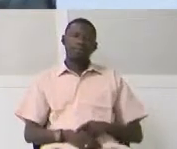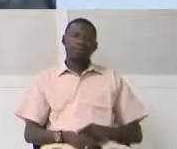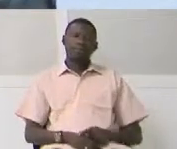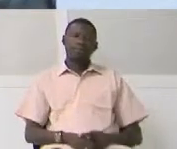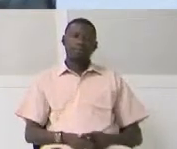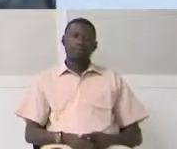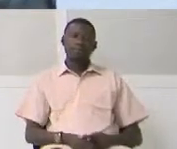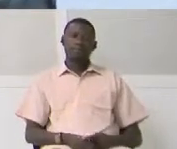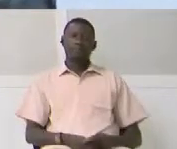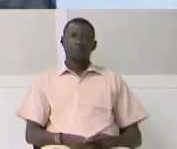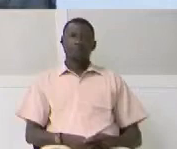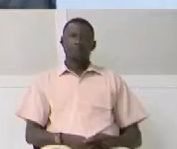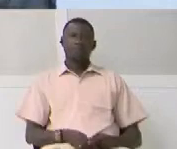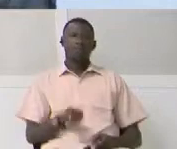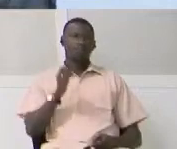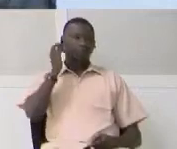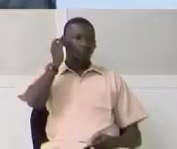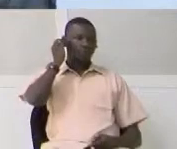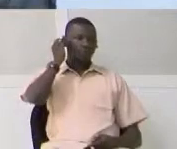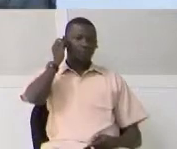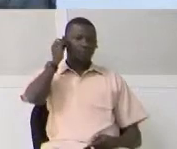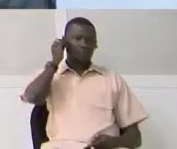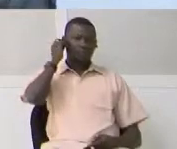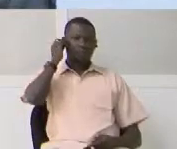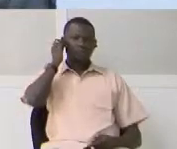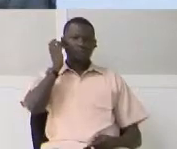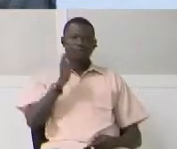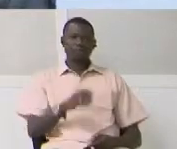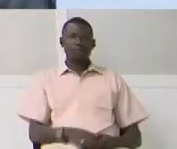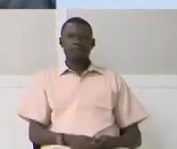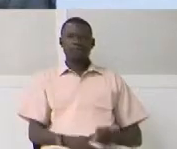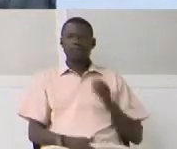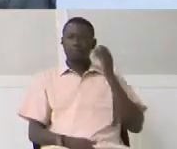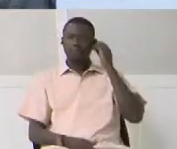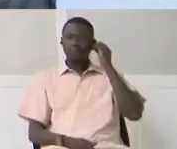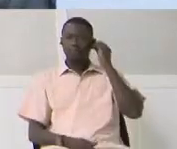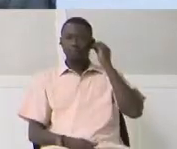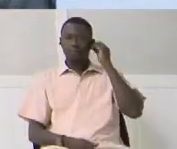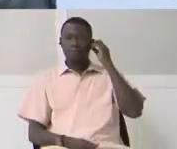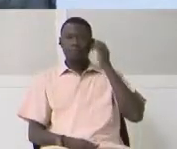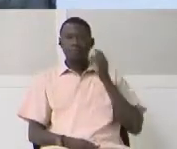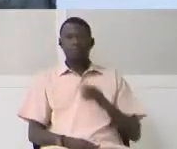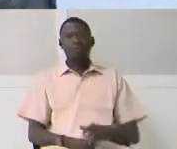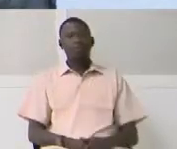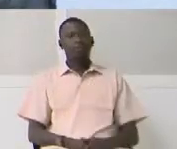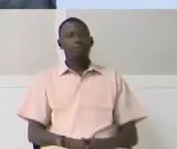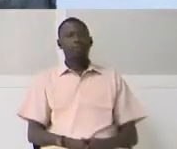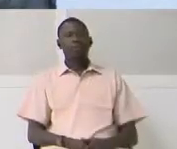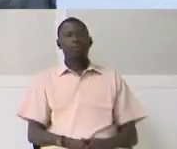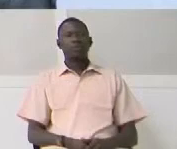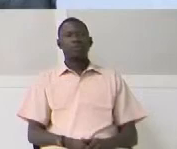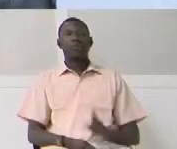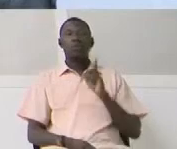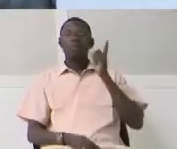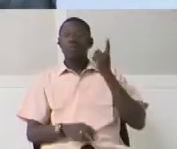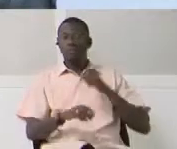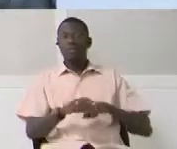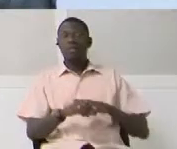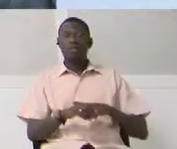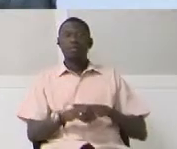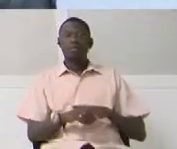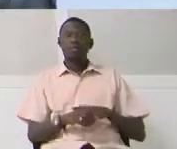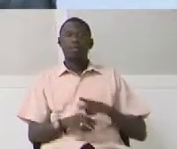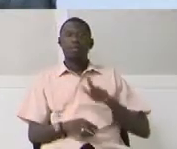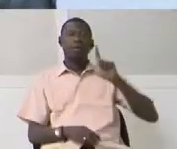ma boy. That you know what I tapal medai. State House. One time, Laiba called me